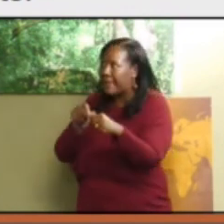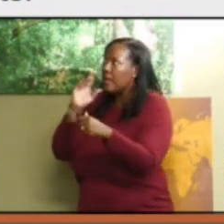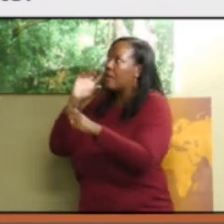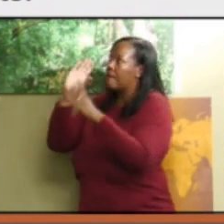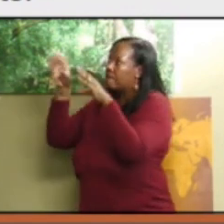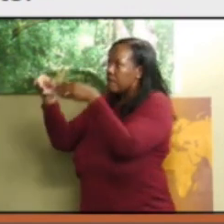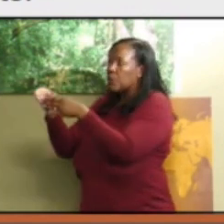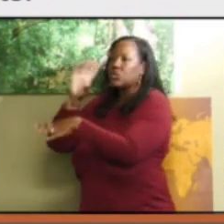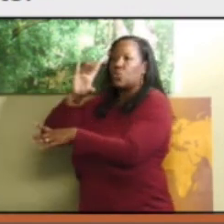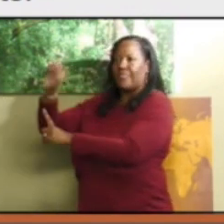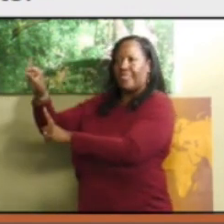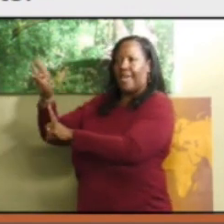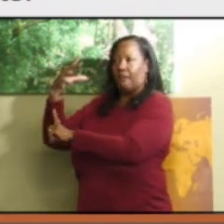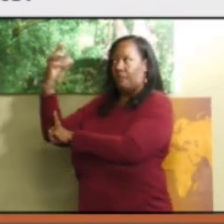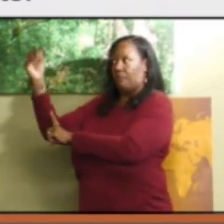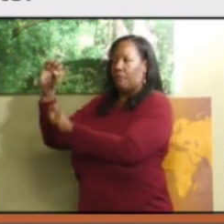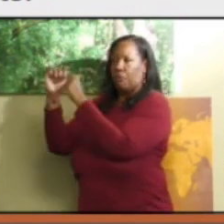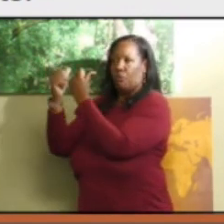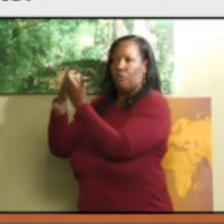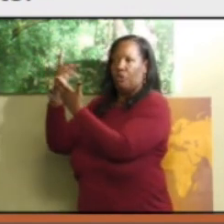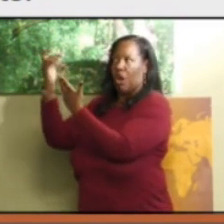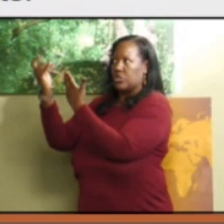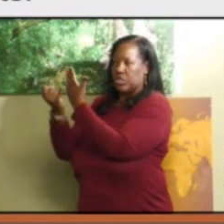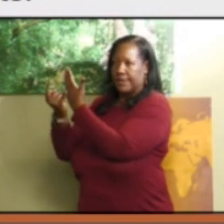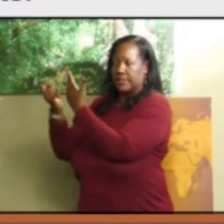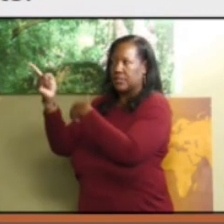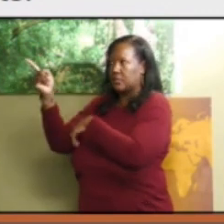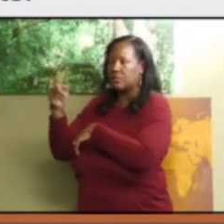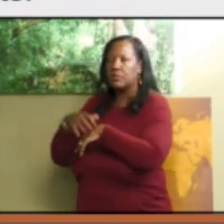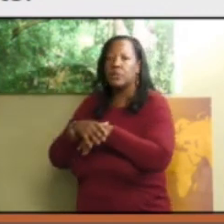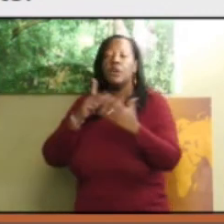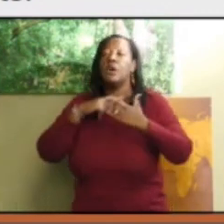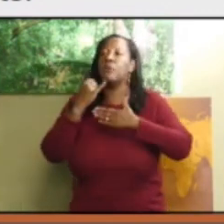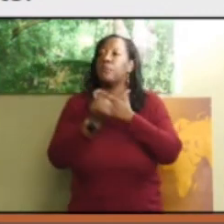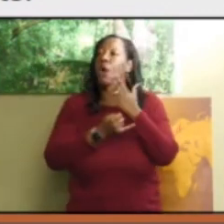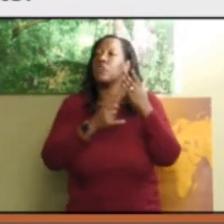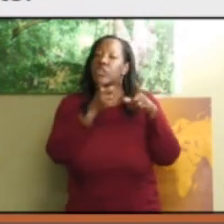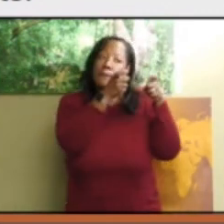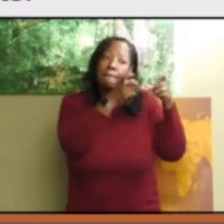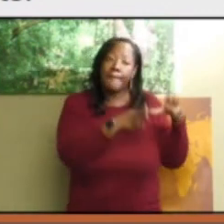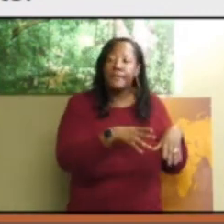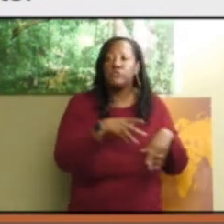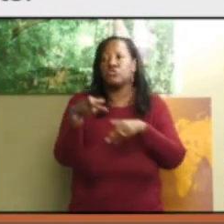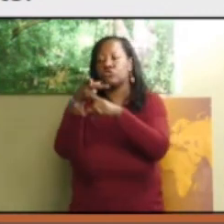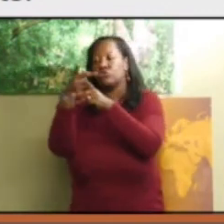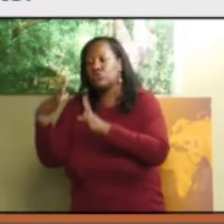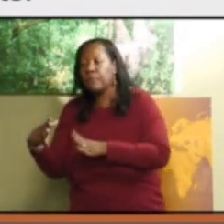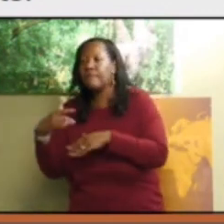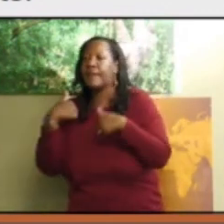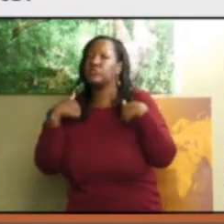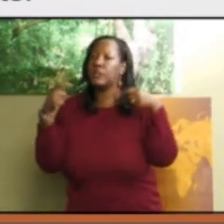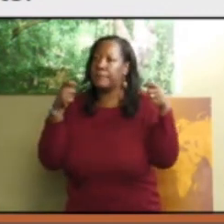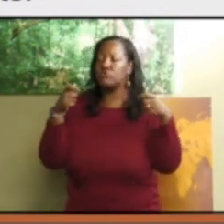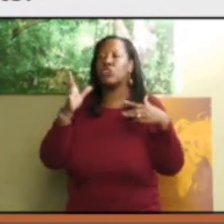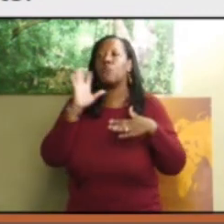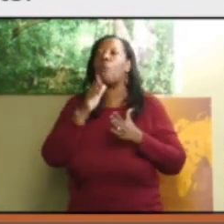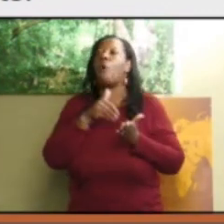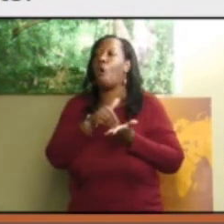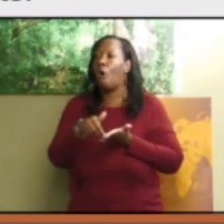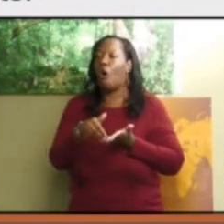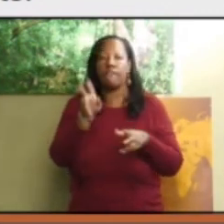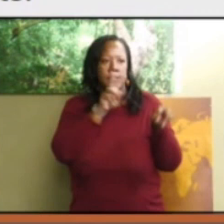specific project. Project managers, supervisors, and SIE administration frequently monitor